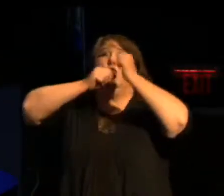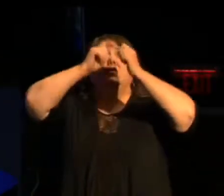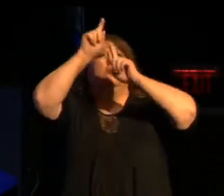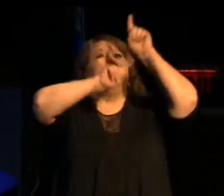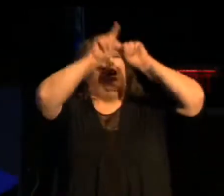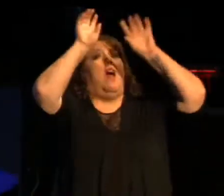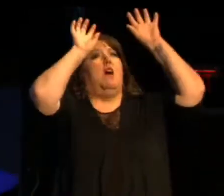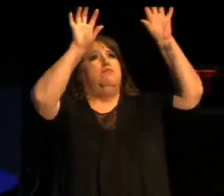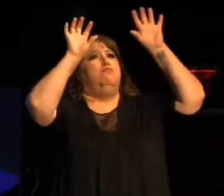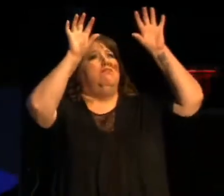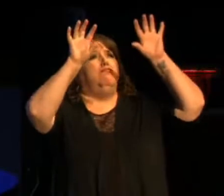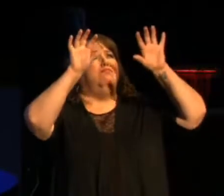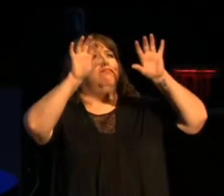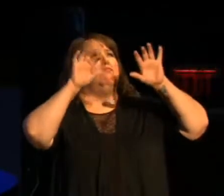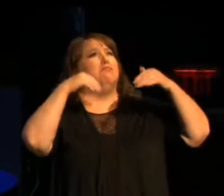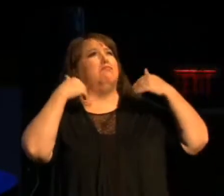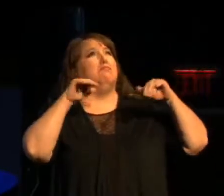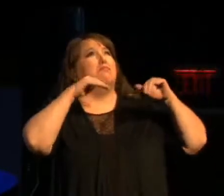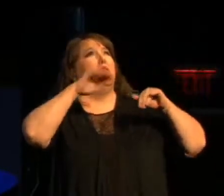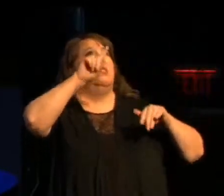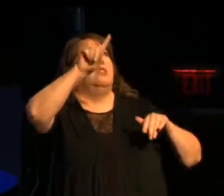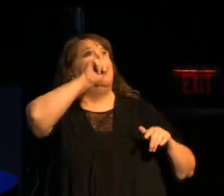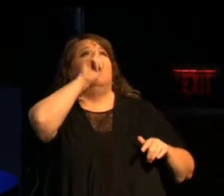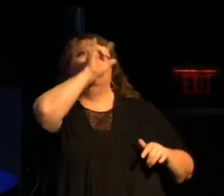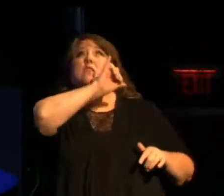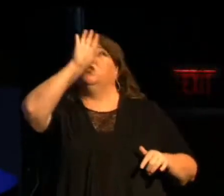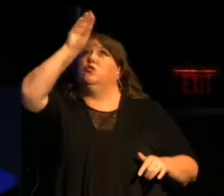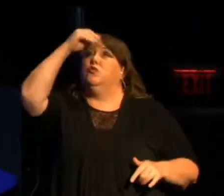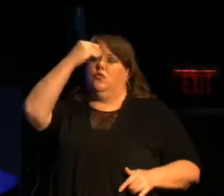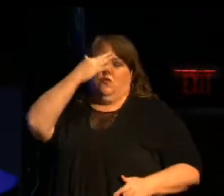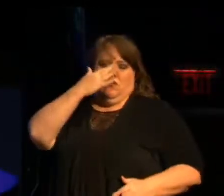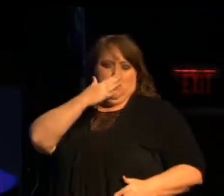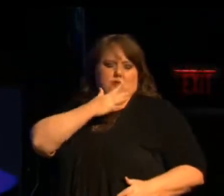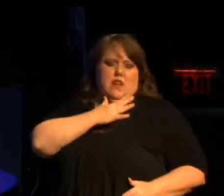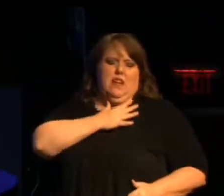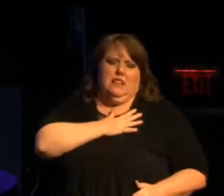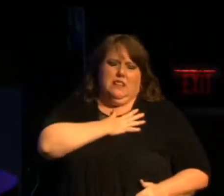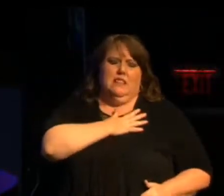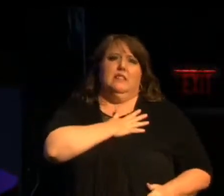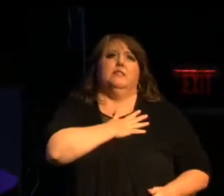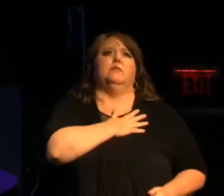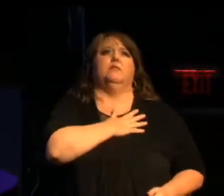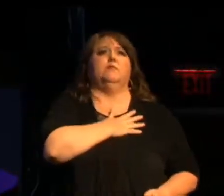Every burning star, a signal fire of